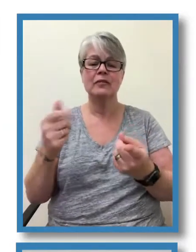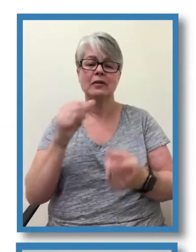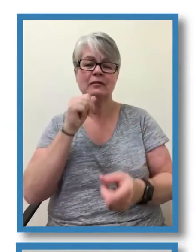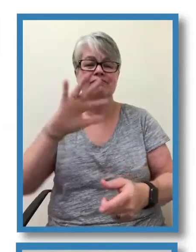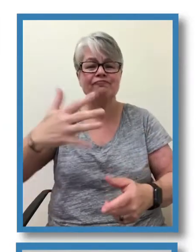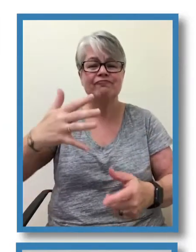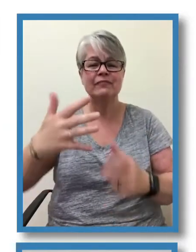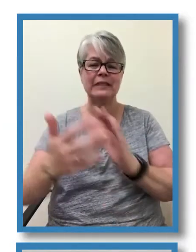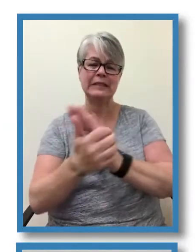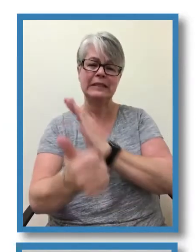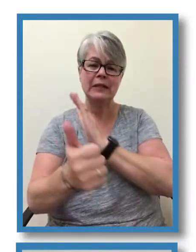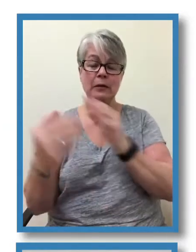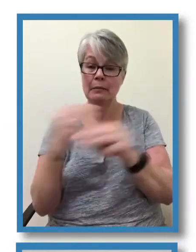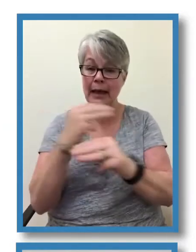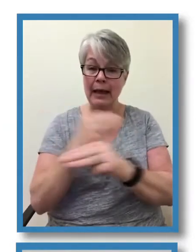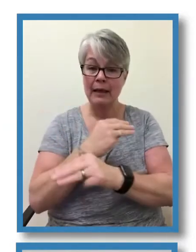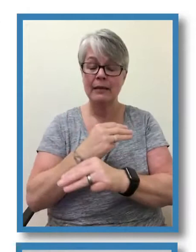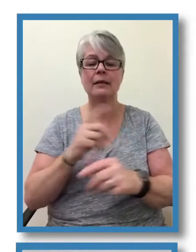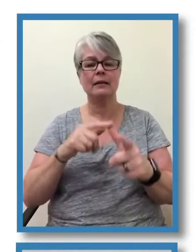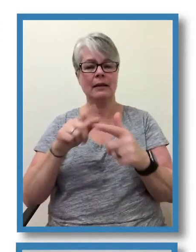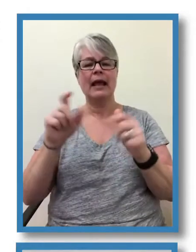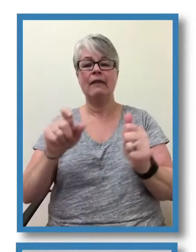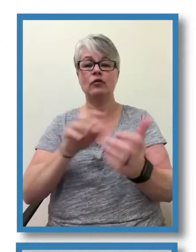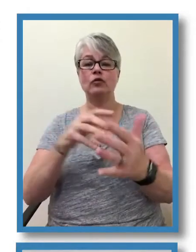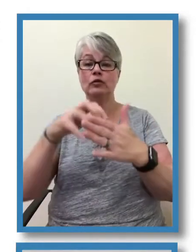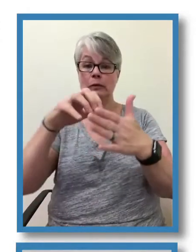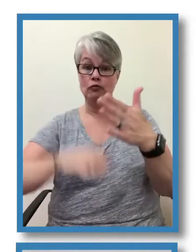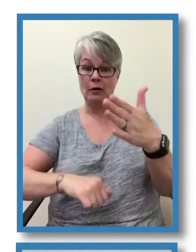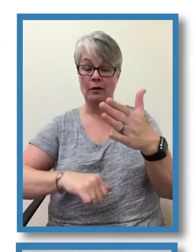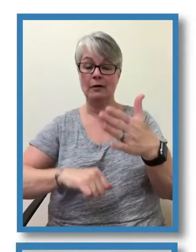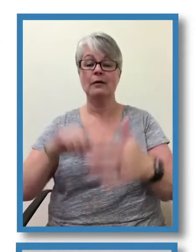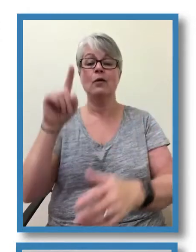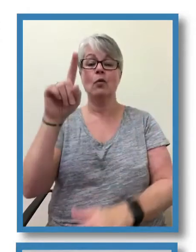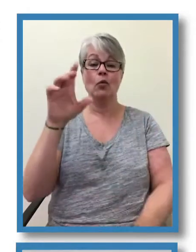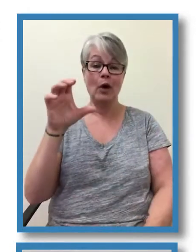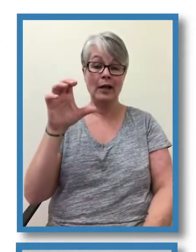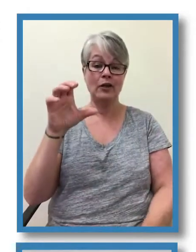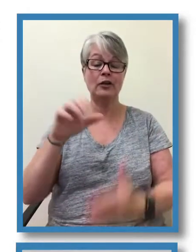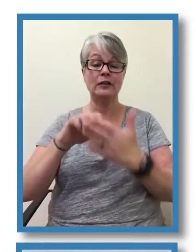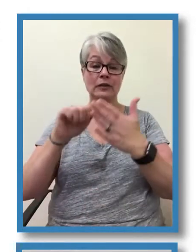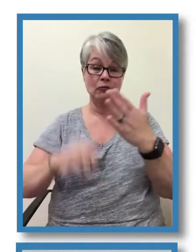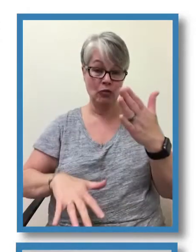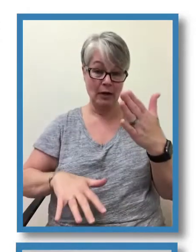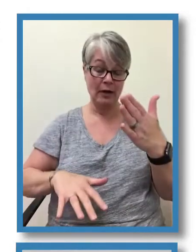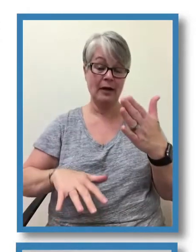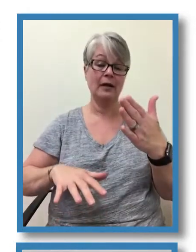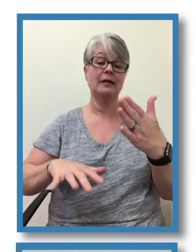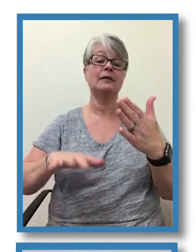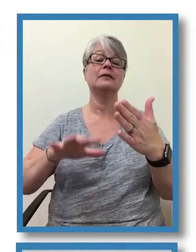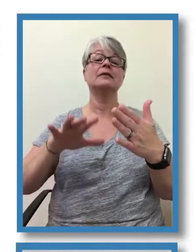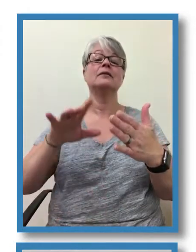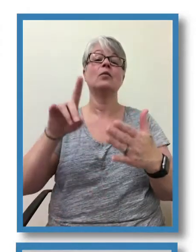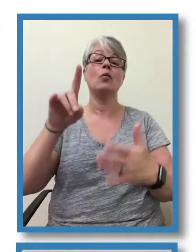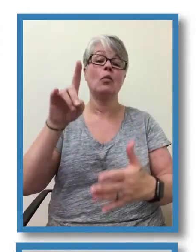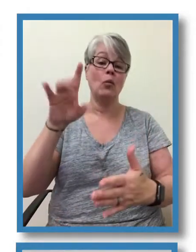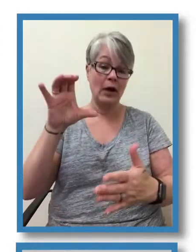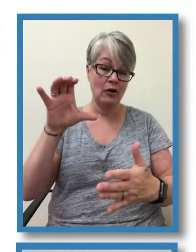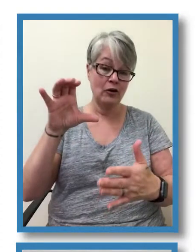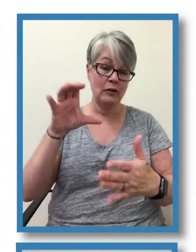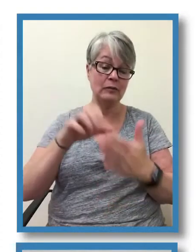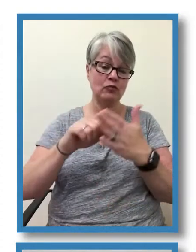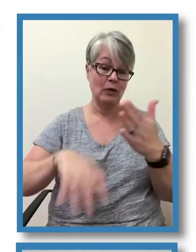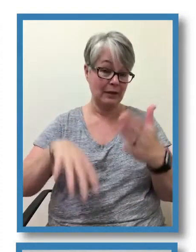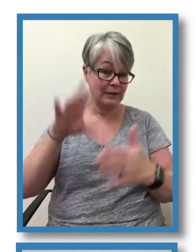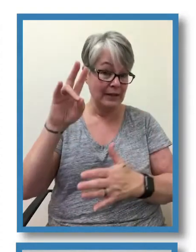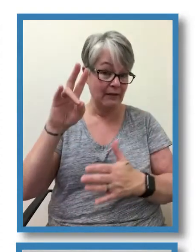a couple of sentences there that have to be repeated exactly as they're written. So I only know that John is the one to help today. You have to